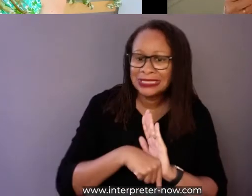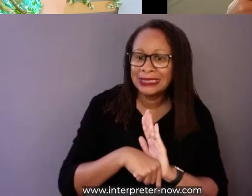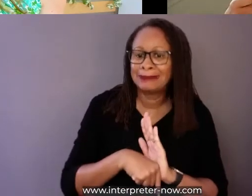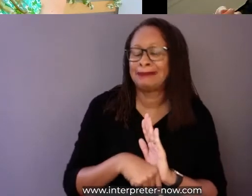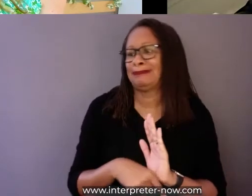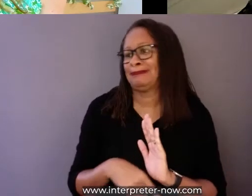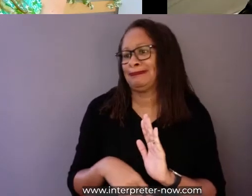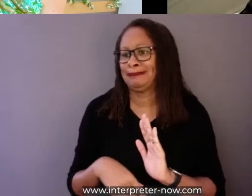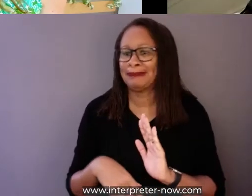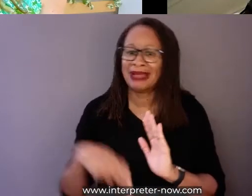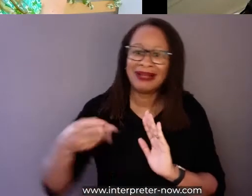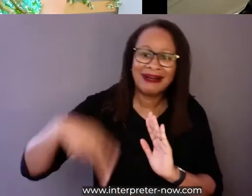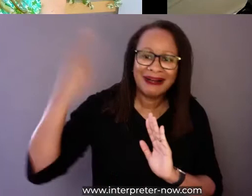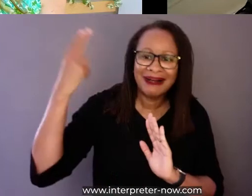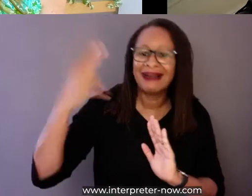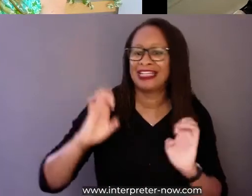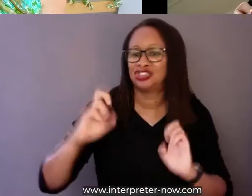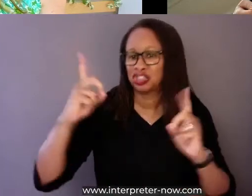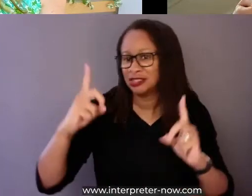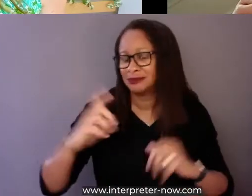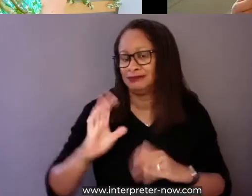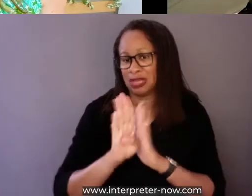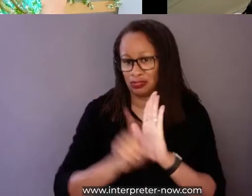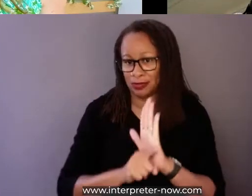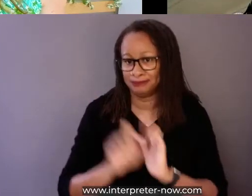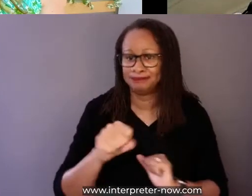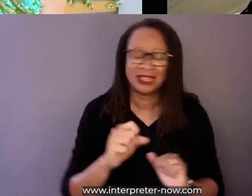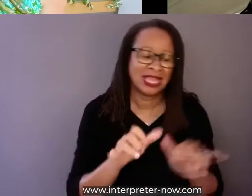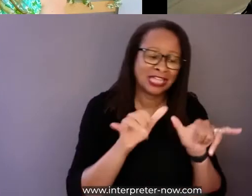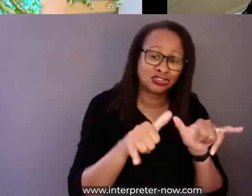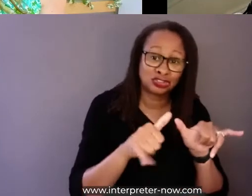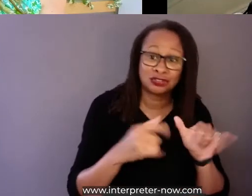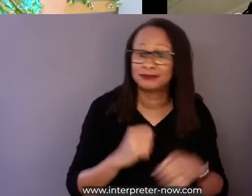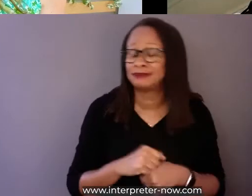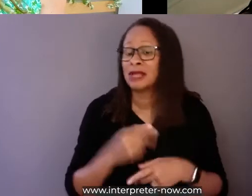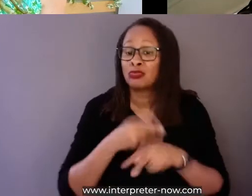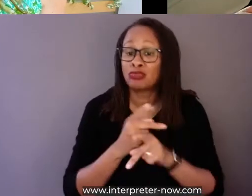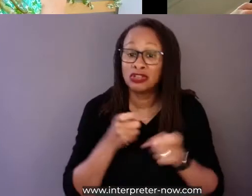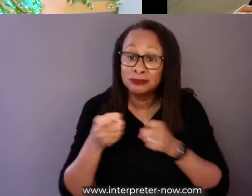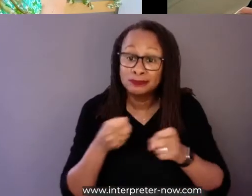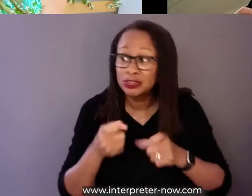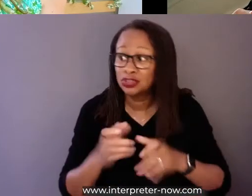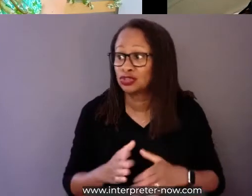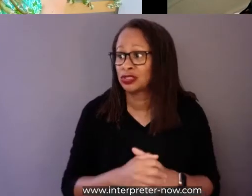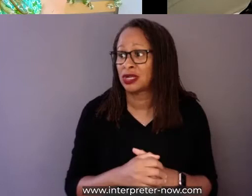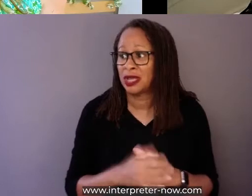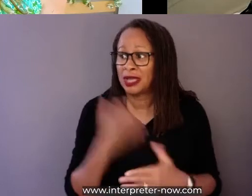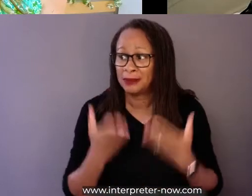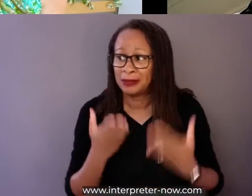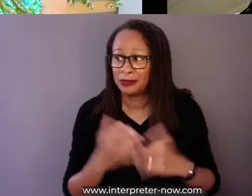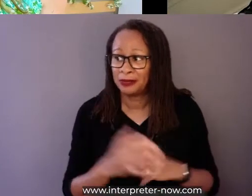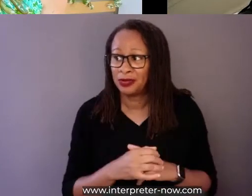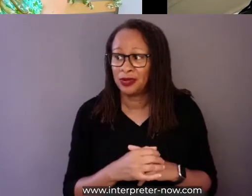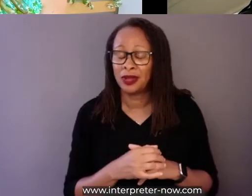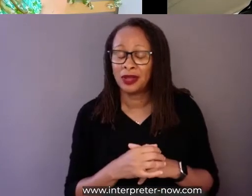you know, very, very highly educated backgrounds. And so these are your engineers, your product managers, maybe a designer, if you're